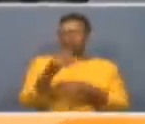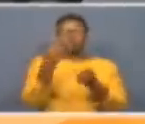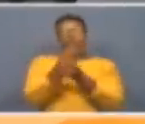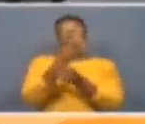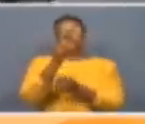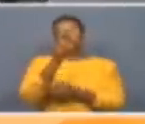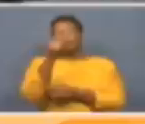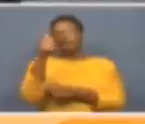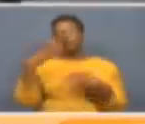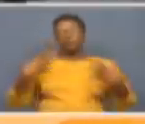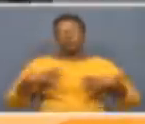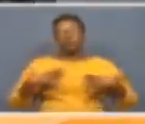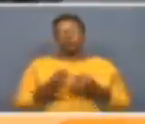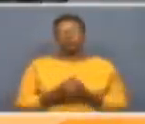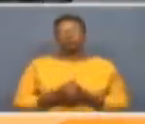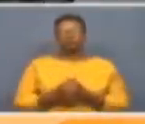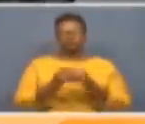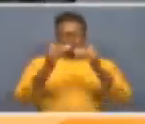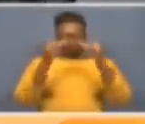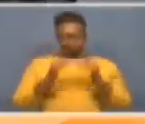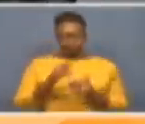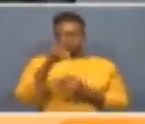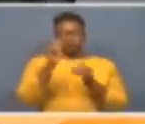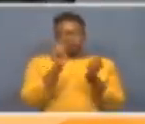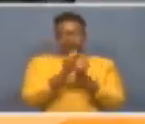Justice. In 2017,